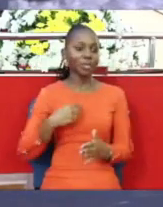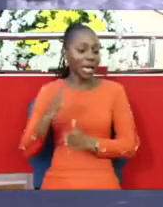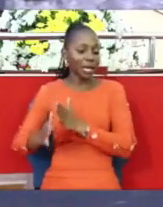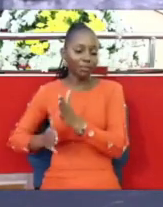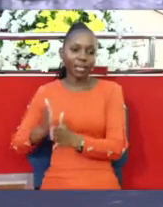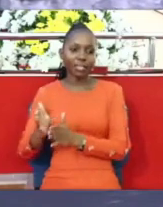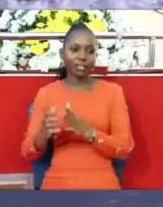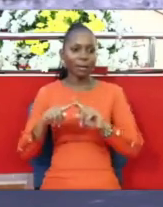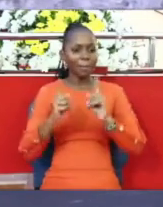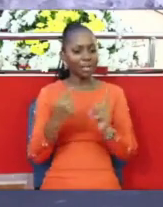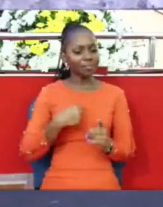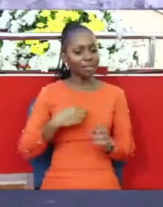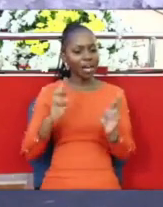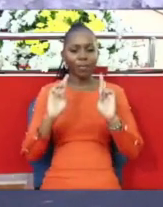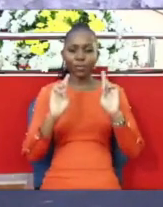When I was ready for it,